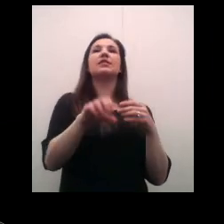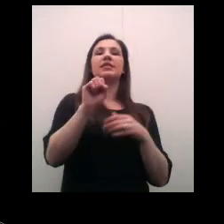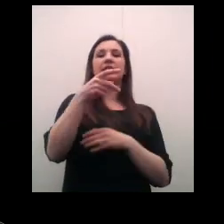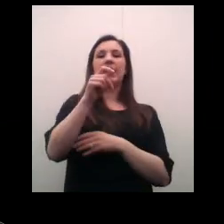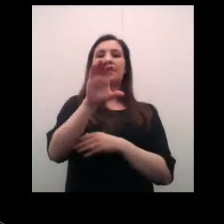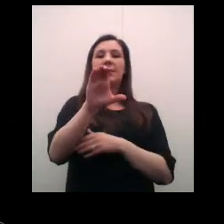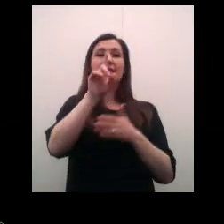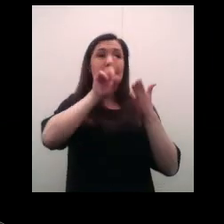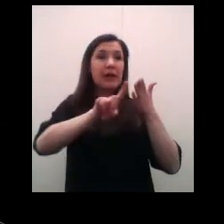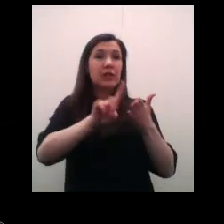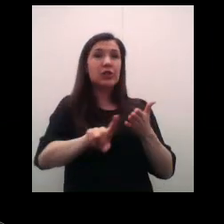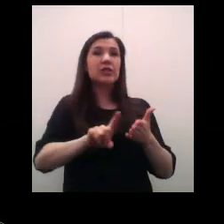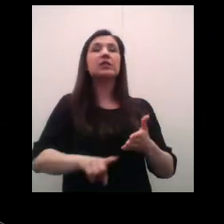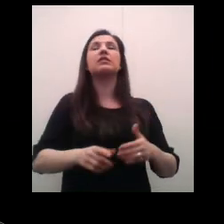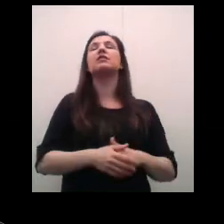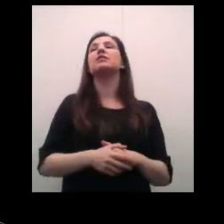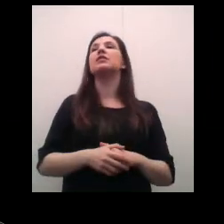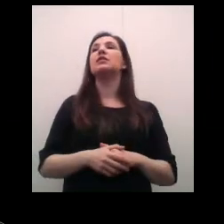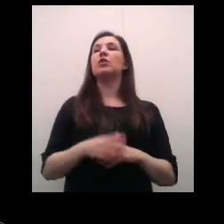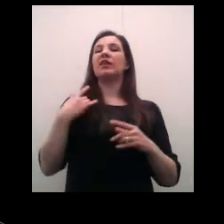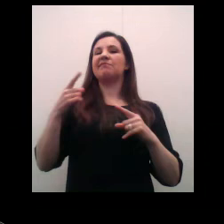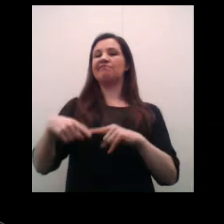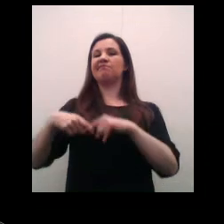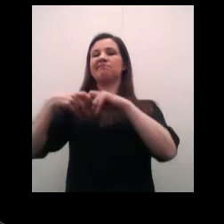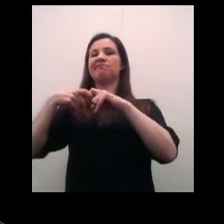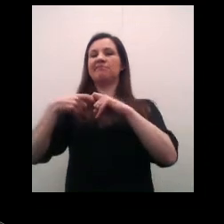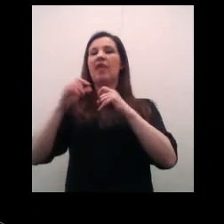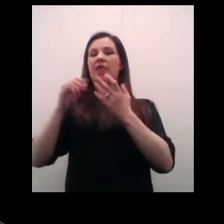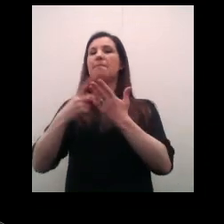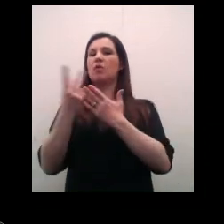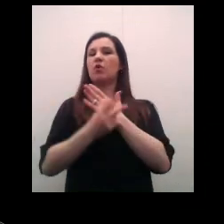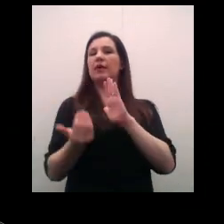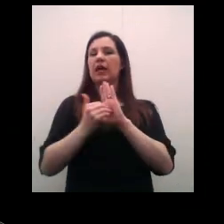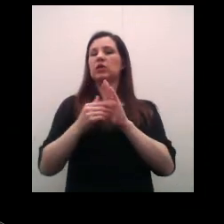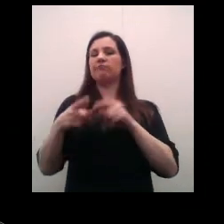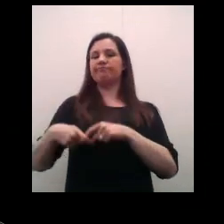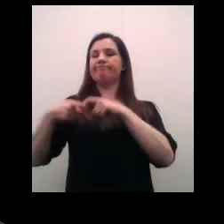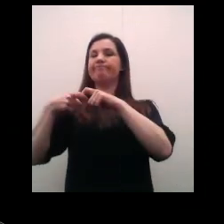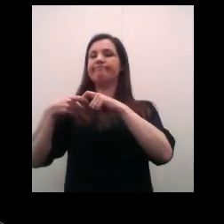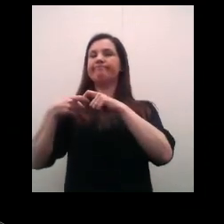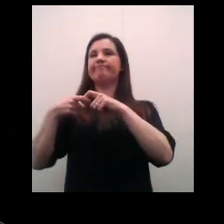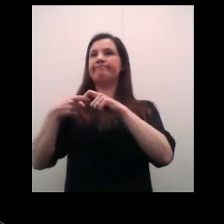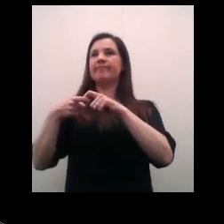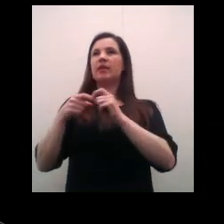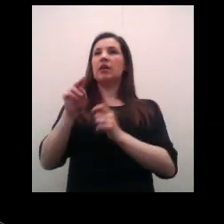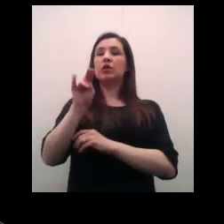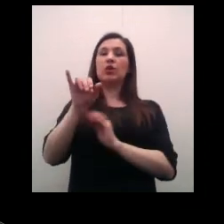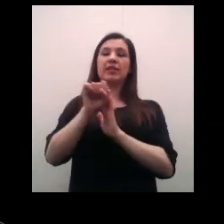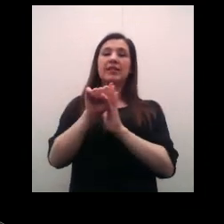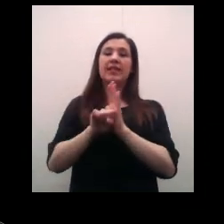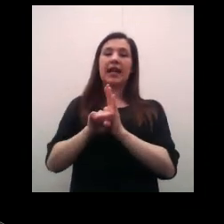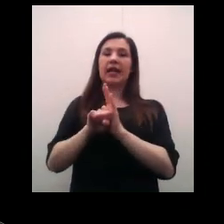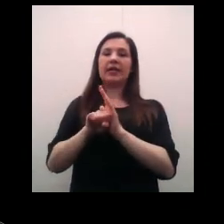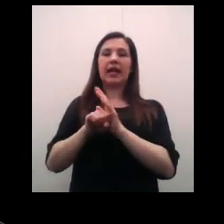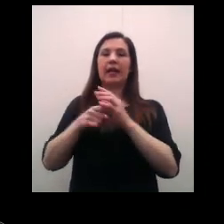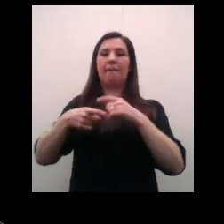inspections. And so we've had to hold off on starting that program again because of the New York State